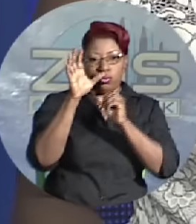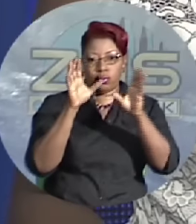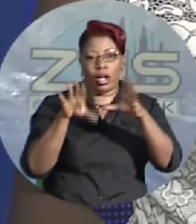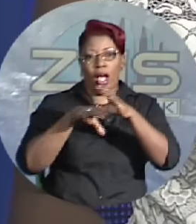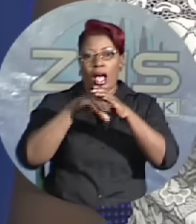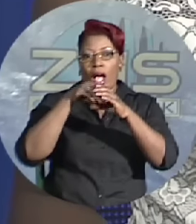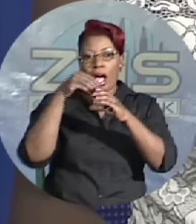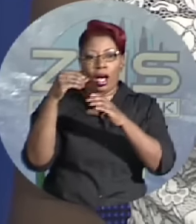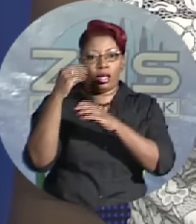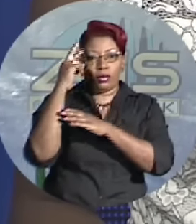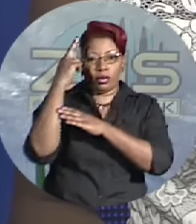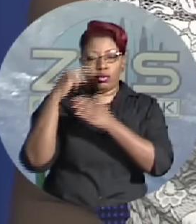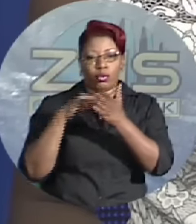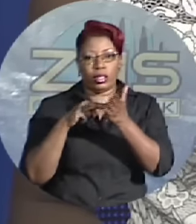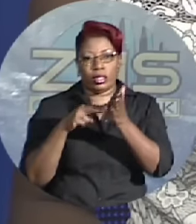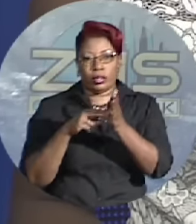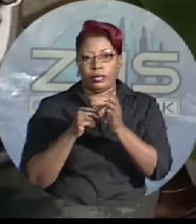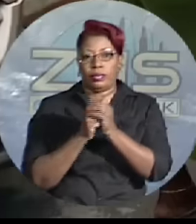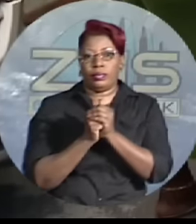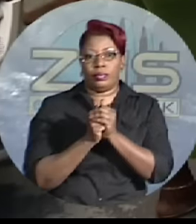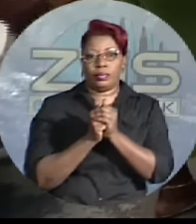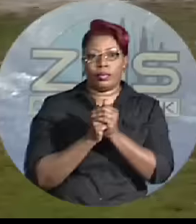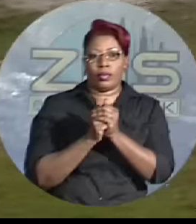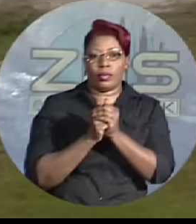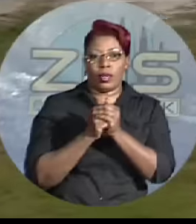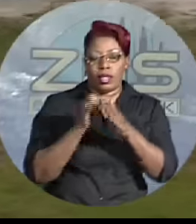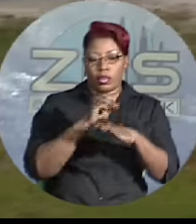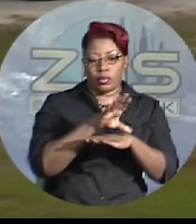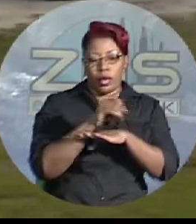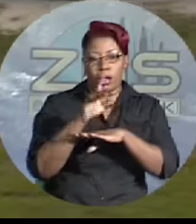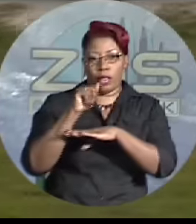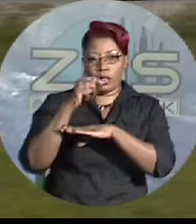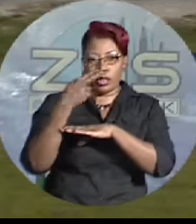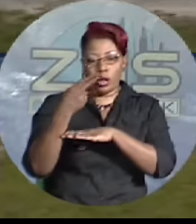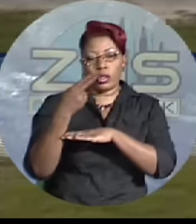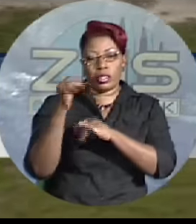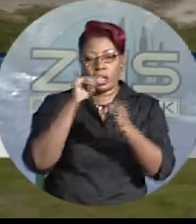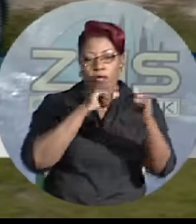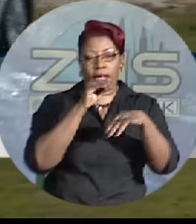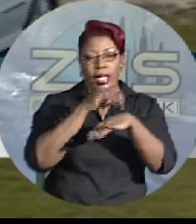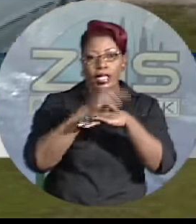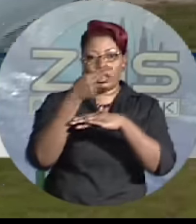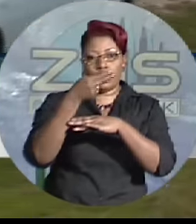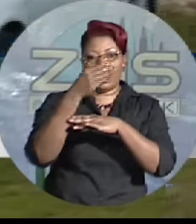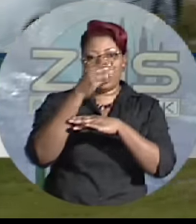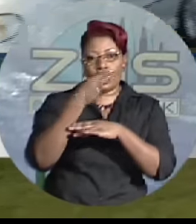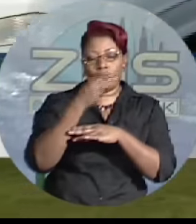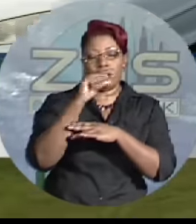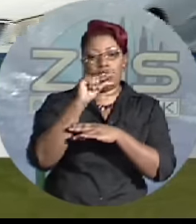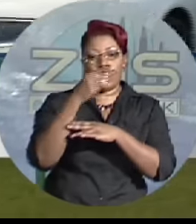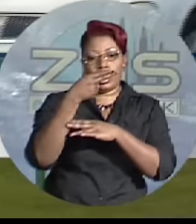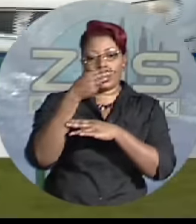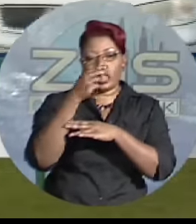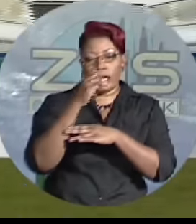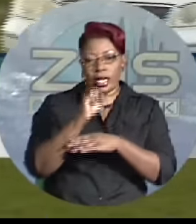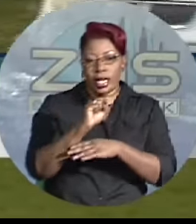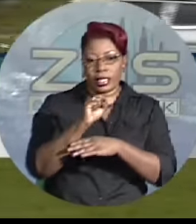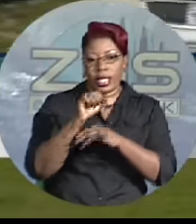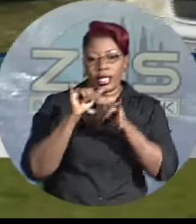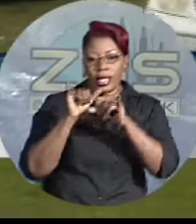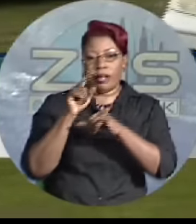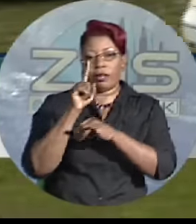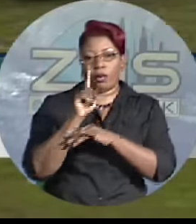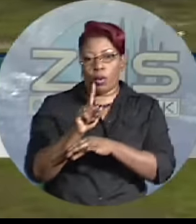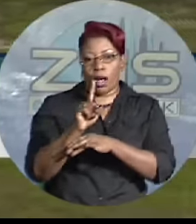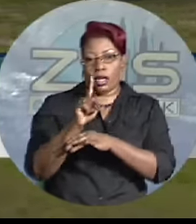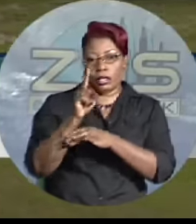proportion. Despite widespread commentary that Thursday's brawl at Government High School that left one student in critical condition and two